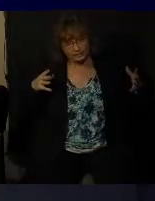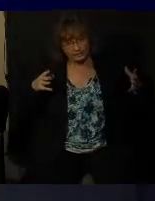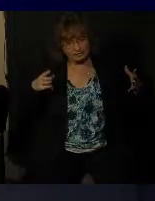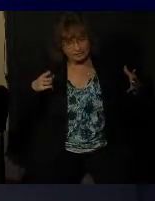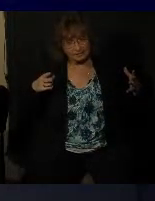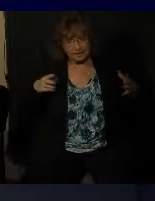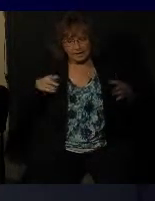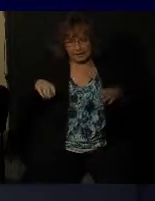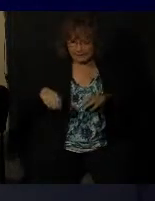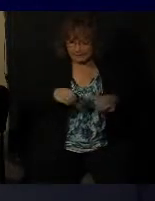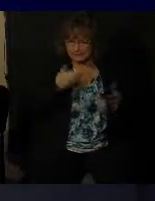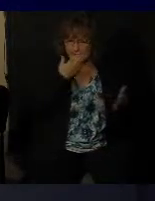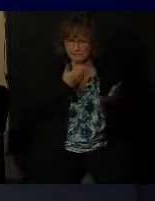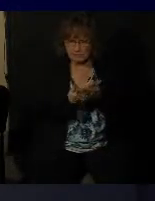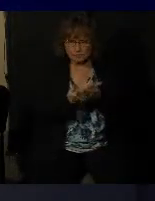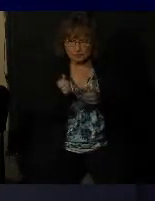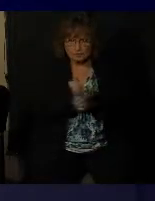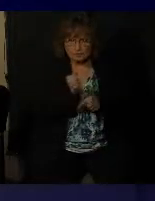then